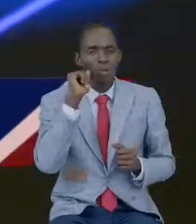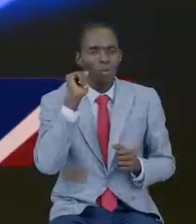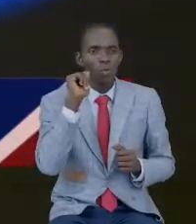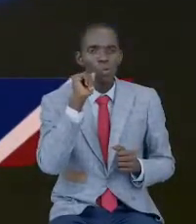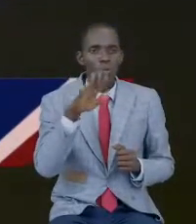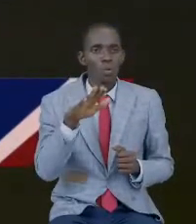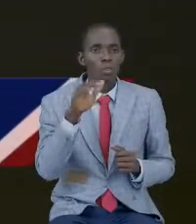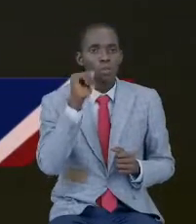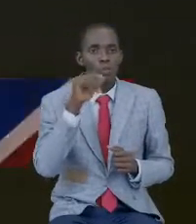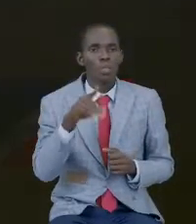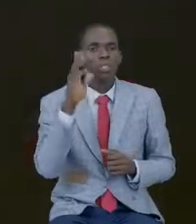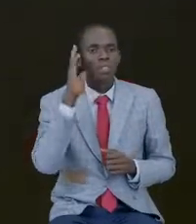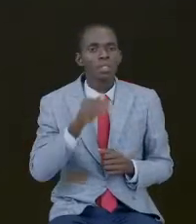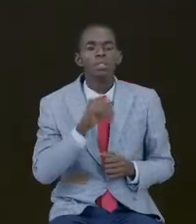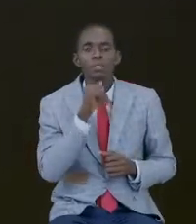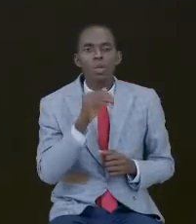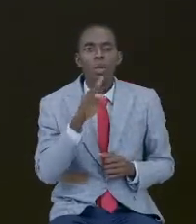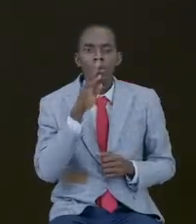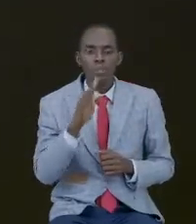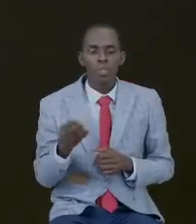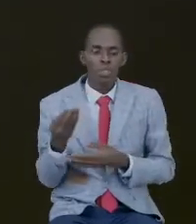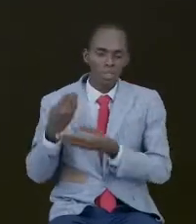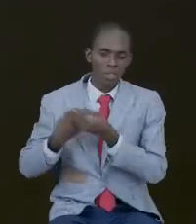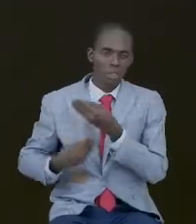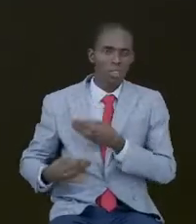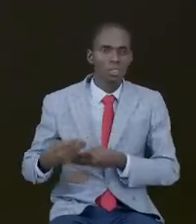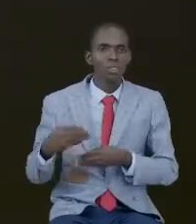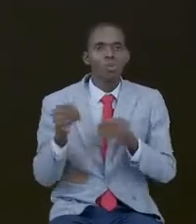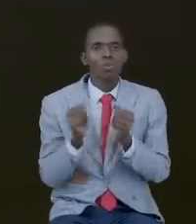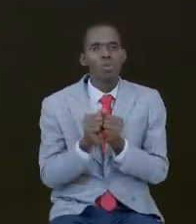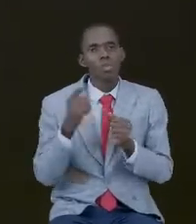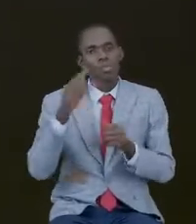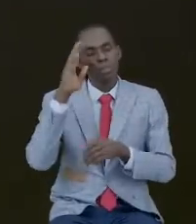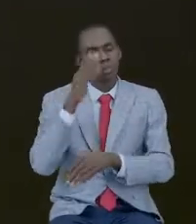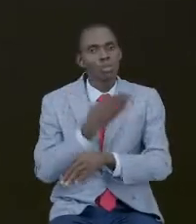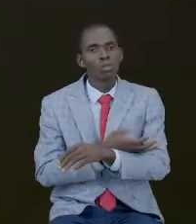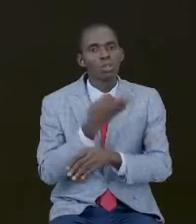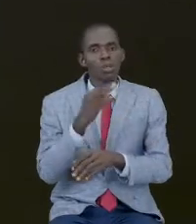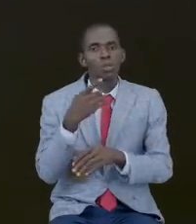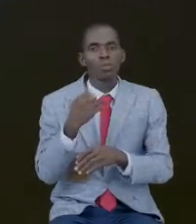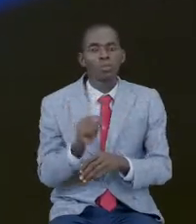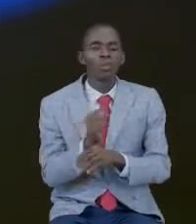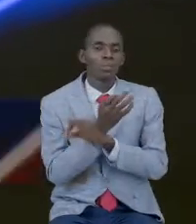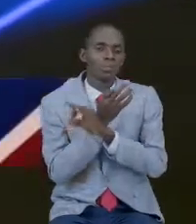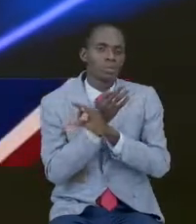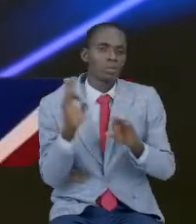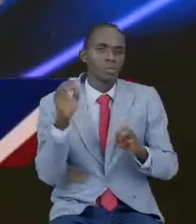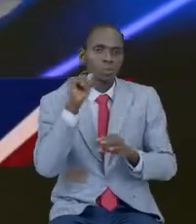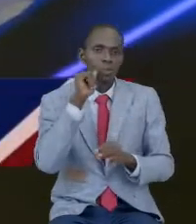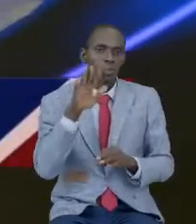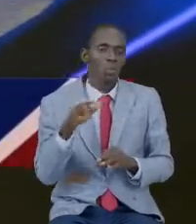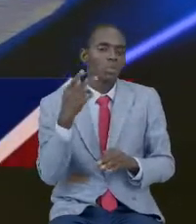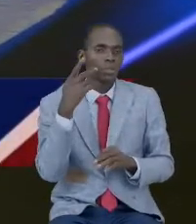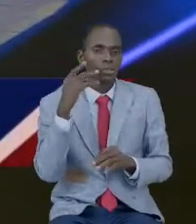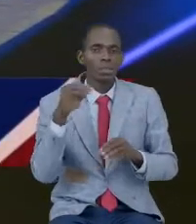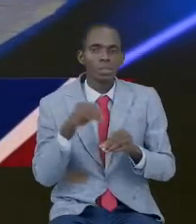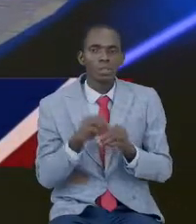the son of the free woman. In Romans chapter 4, looking at verse